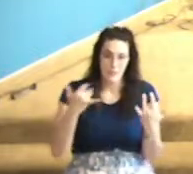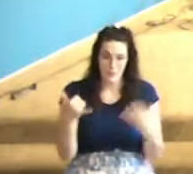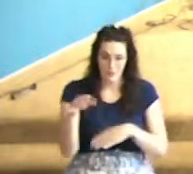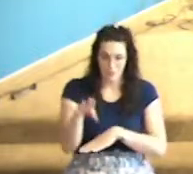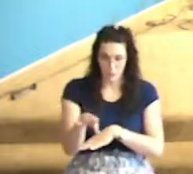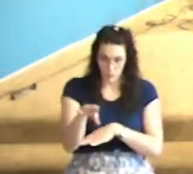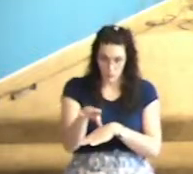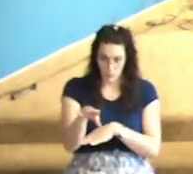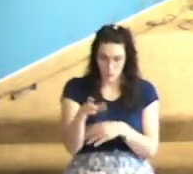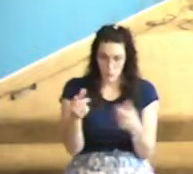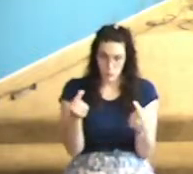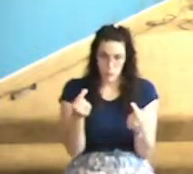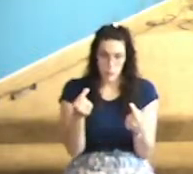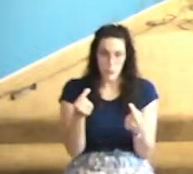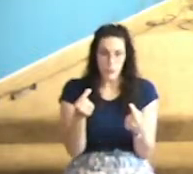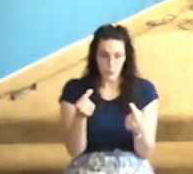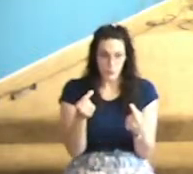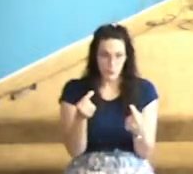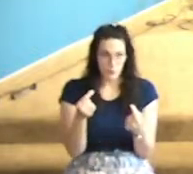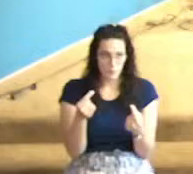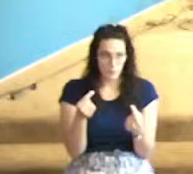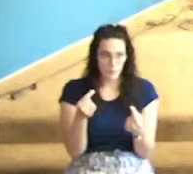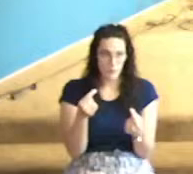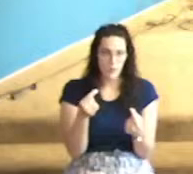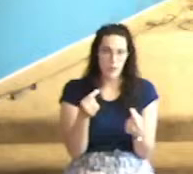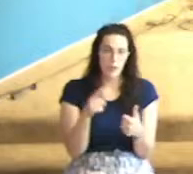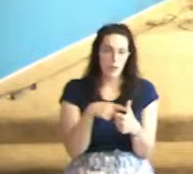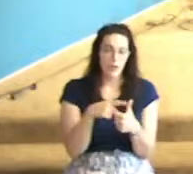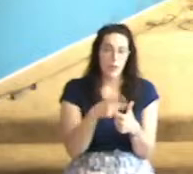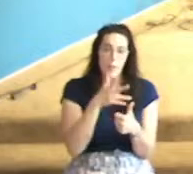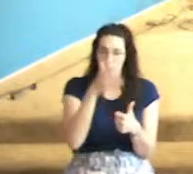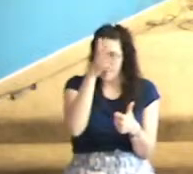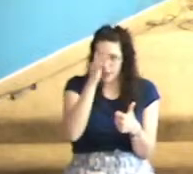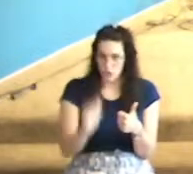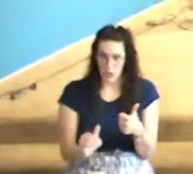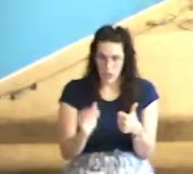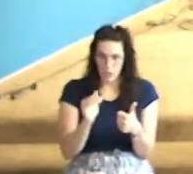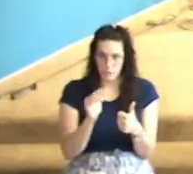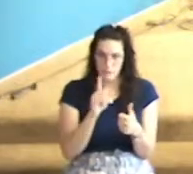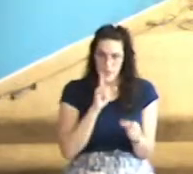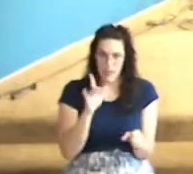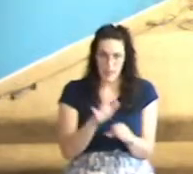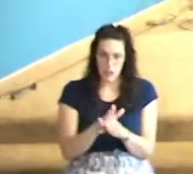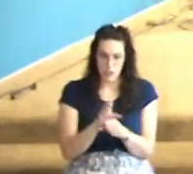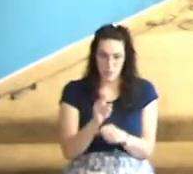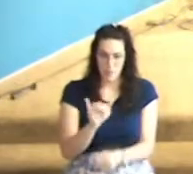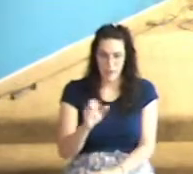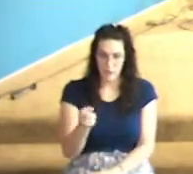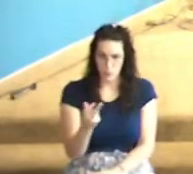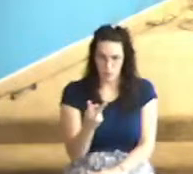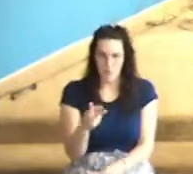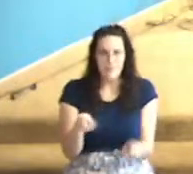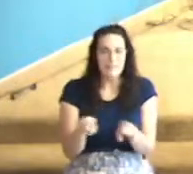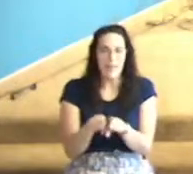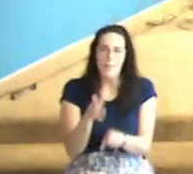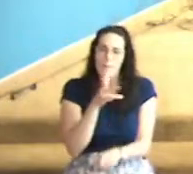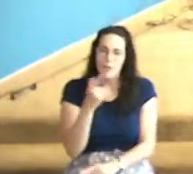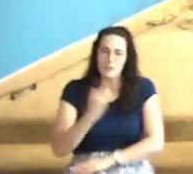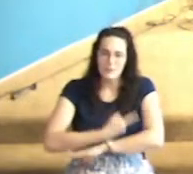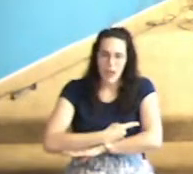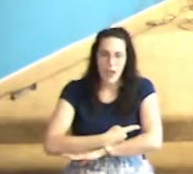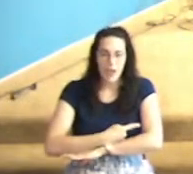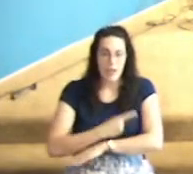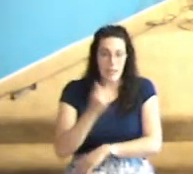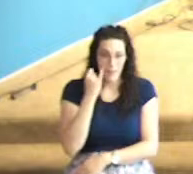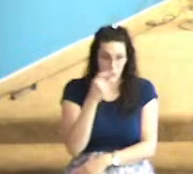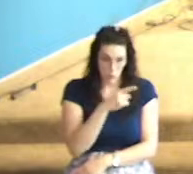afternoon specifically, one is a parent-child dedication on May 12th. That'll be Mother's Day. And